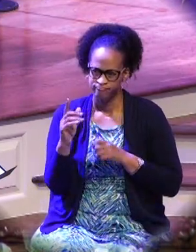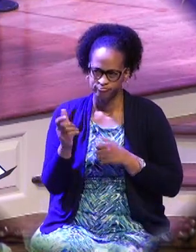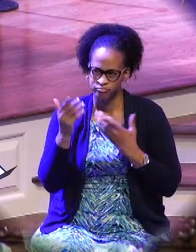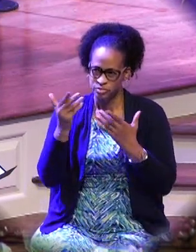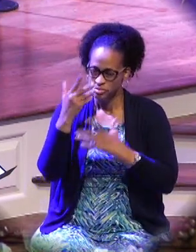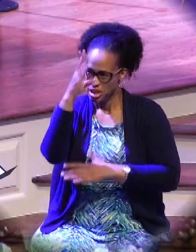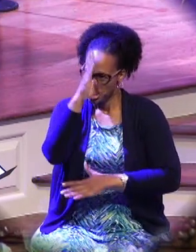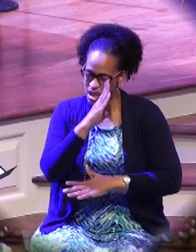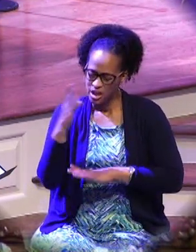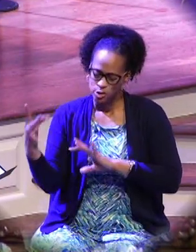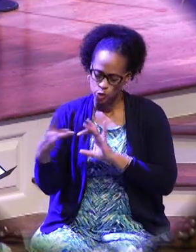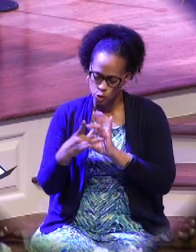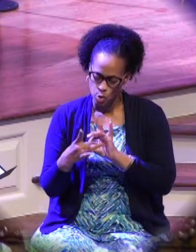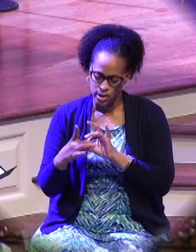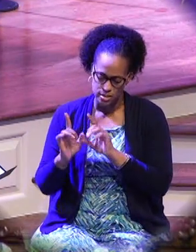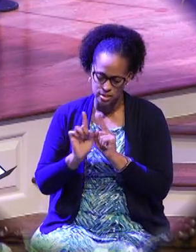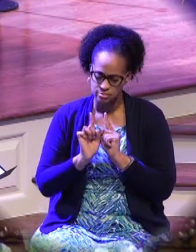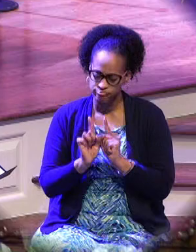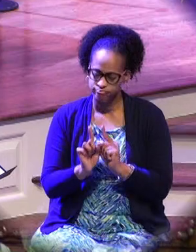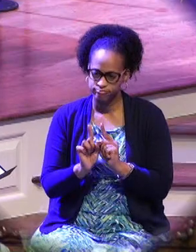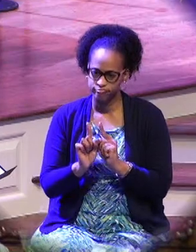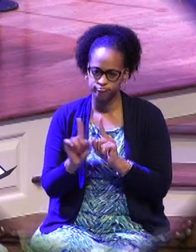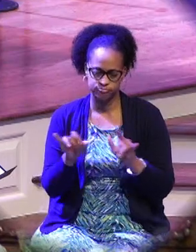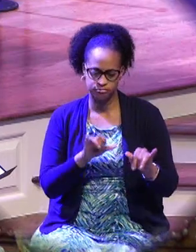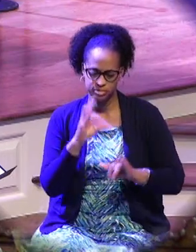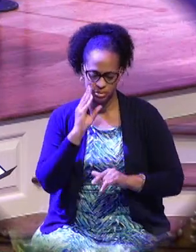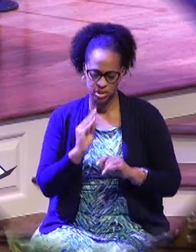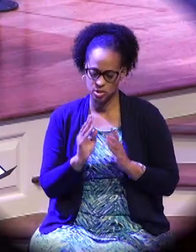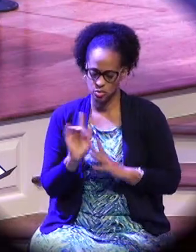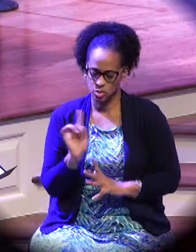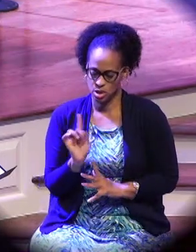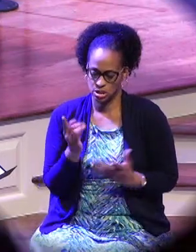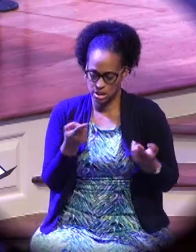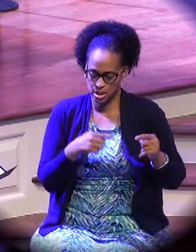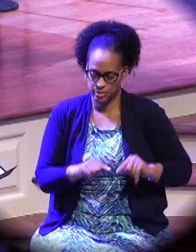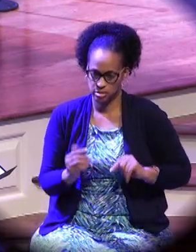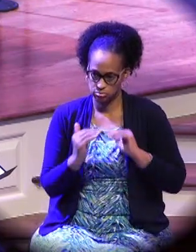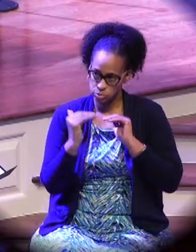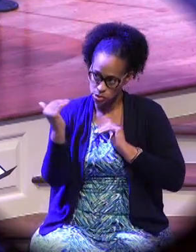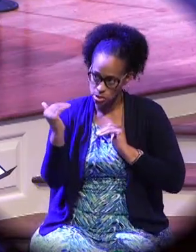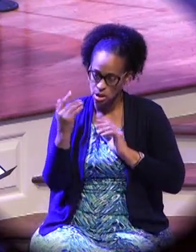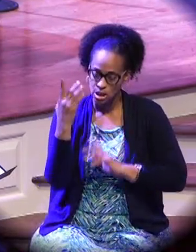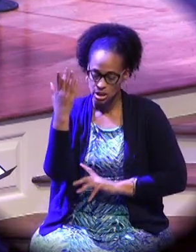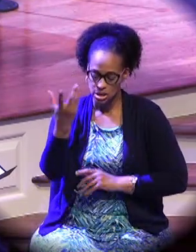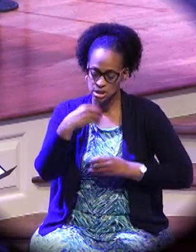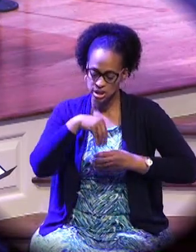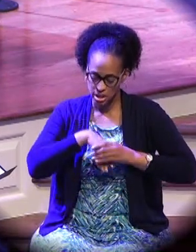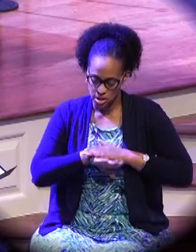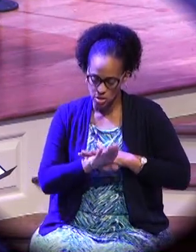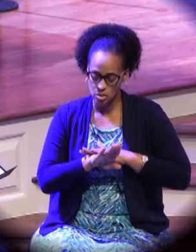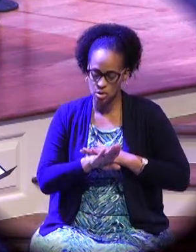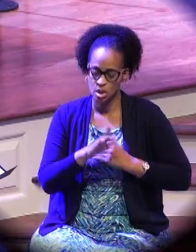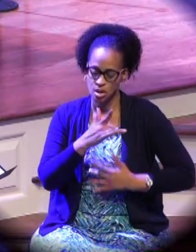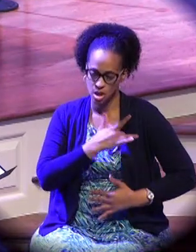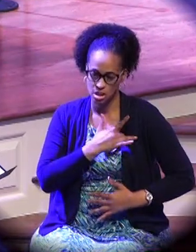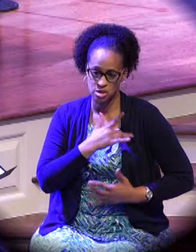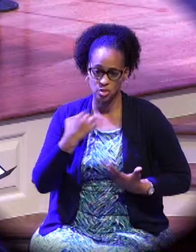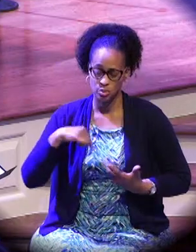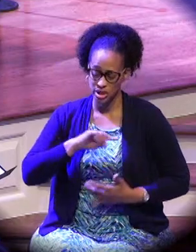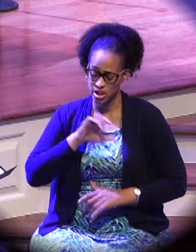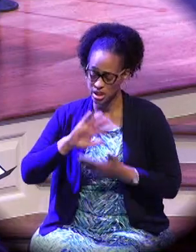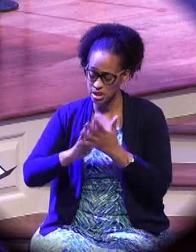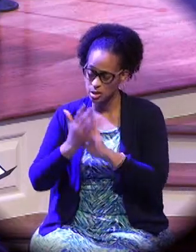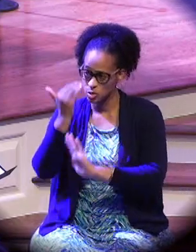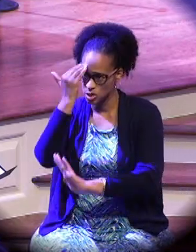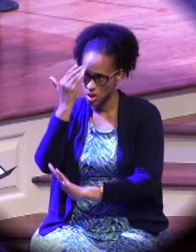joins each one of us where we are. God is going to enter our world so that we might know him and